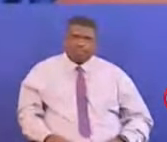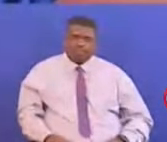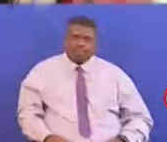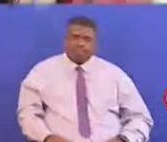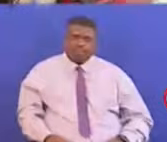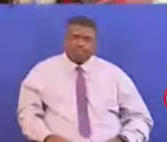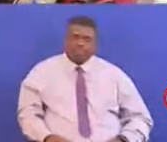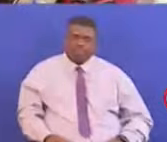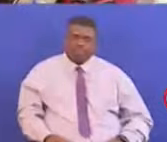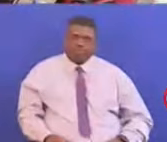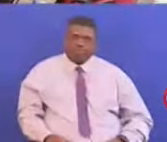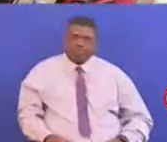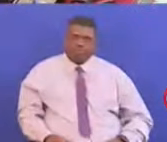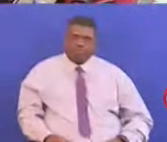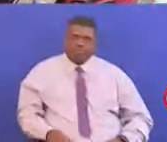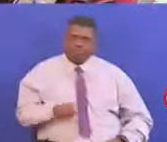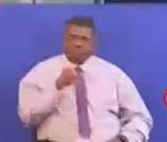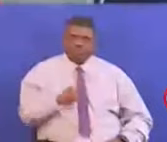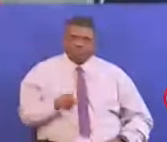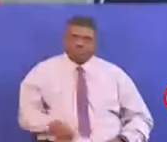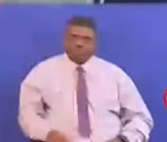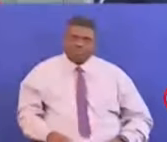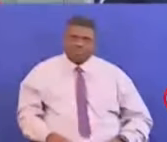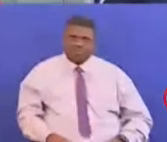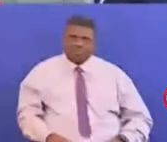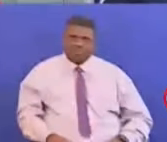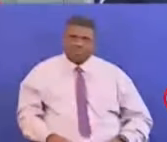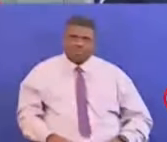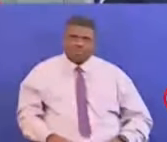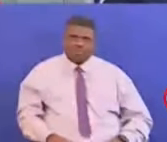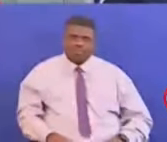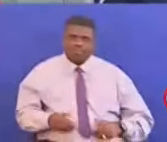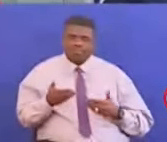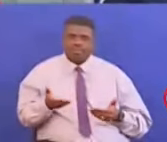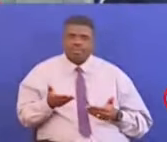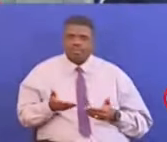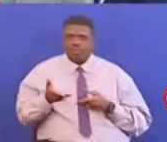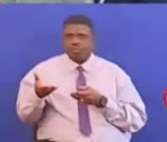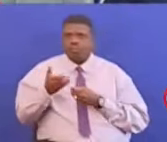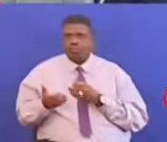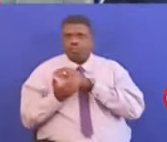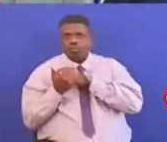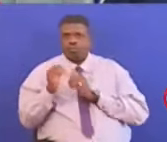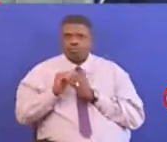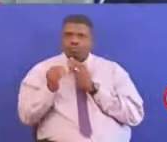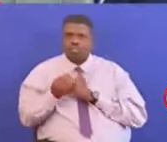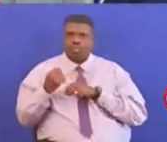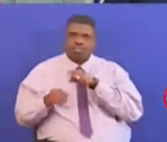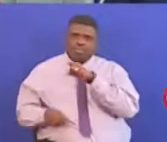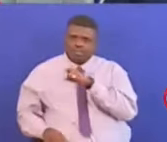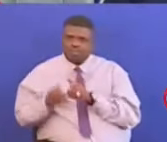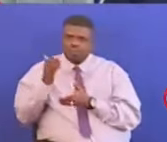My question is, which role are you going to play in fostering the